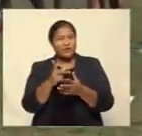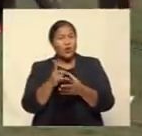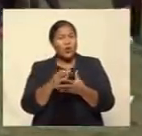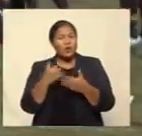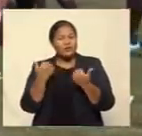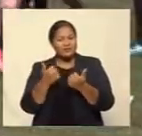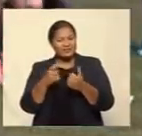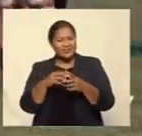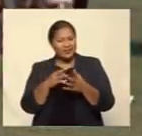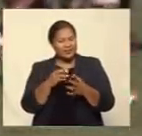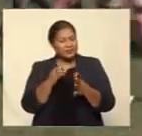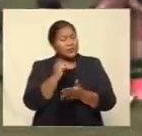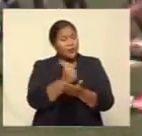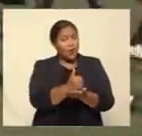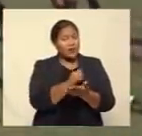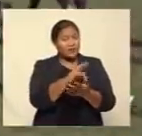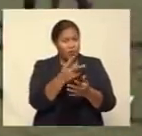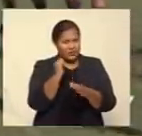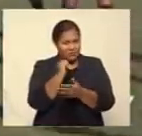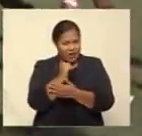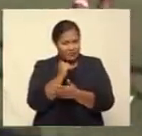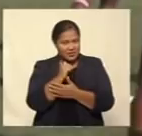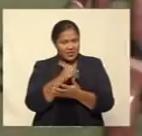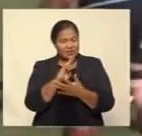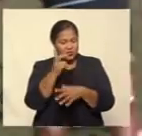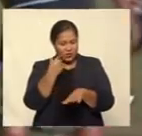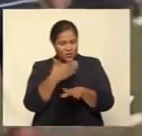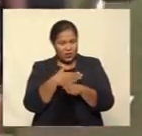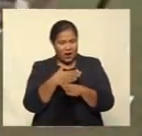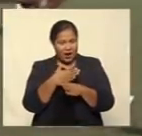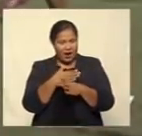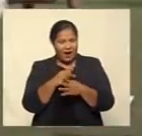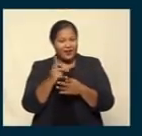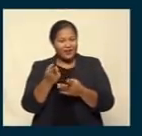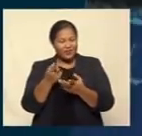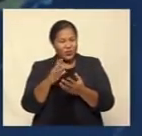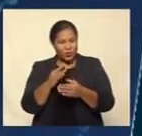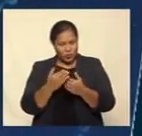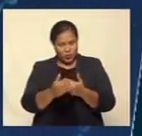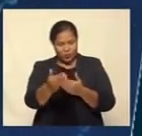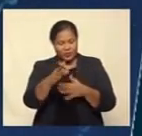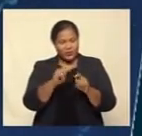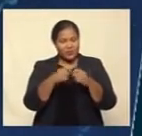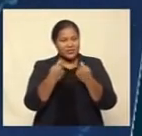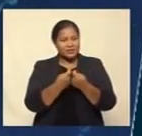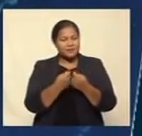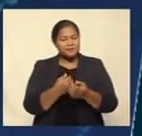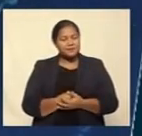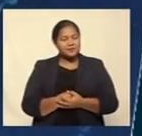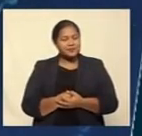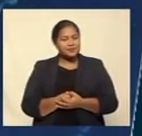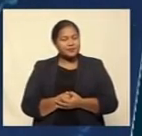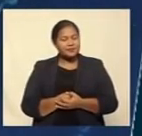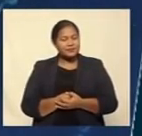Drua entity, which will own and operate the Super Rugby franchise team. Two of the discussion